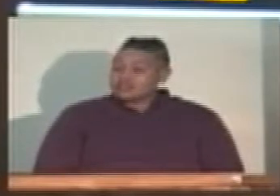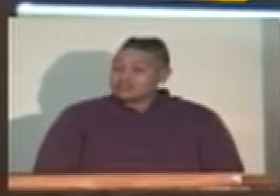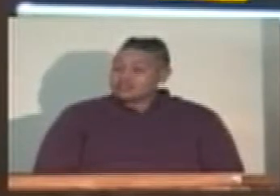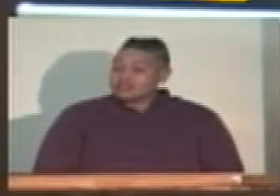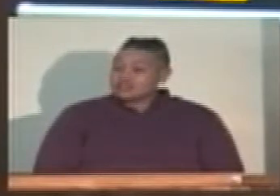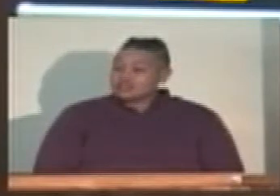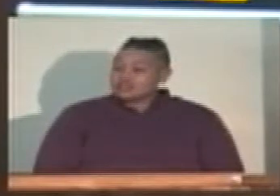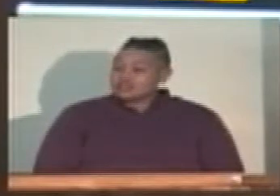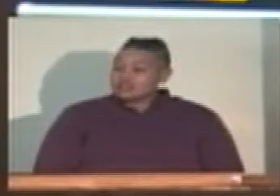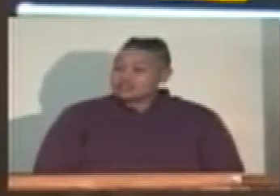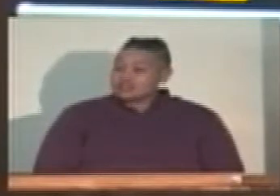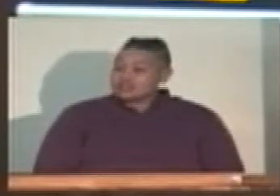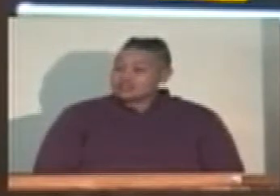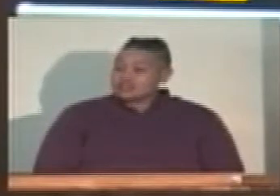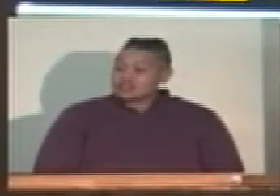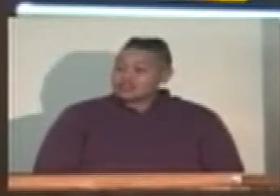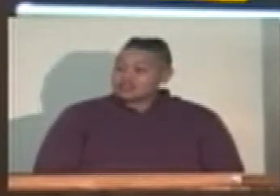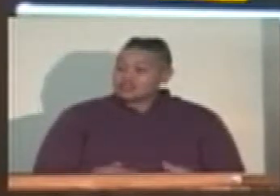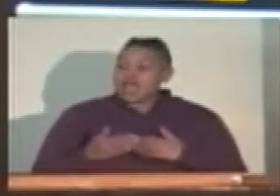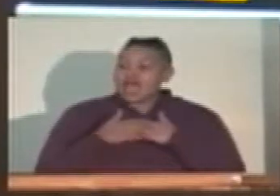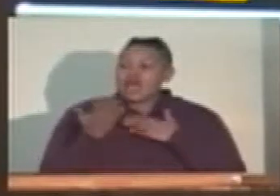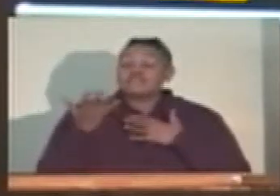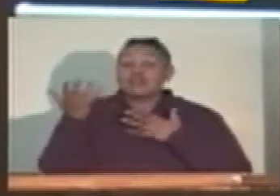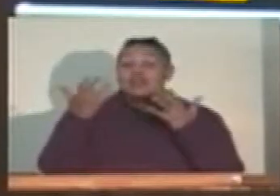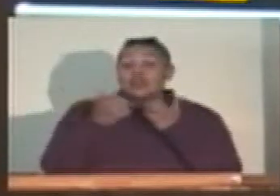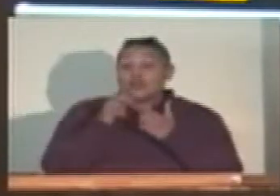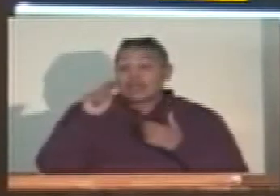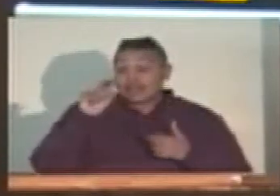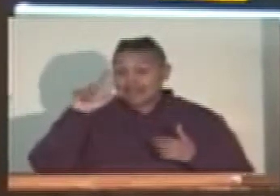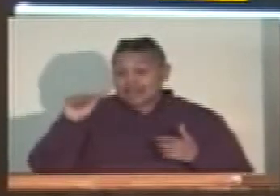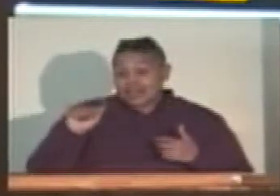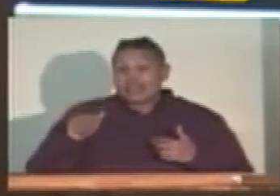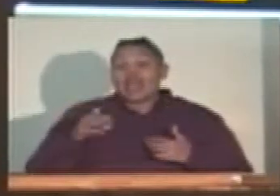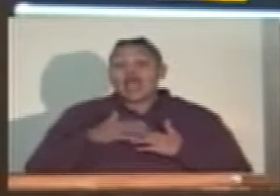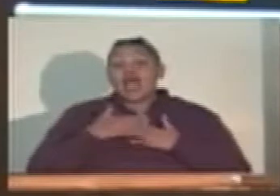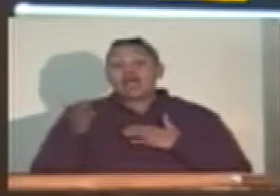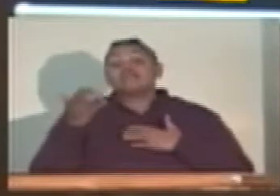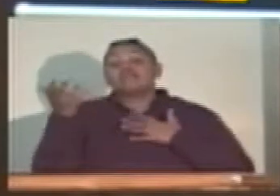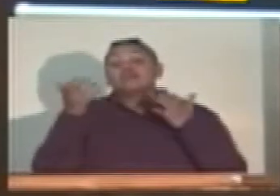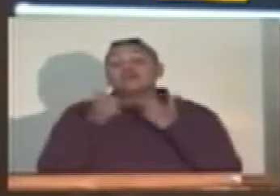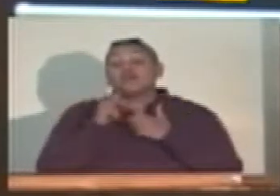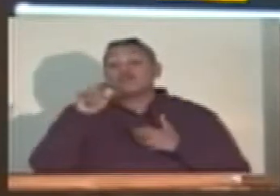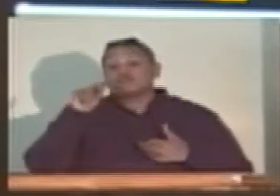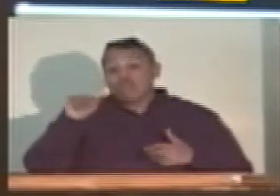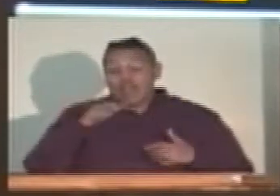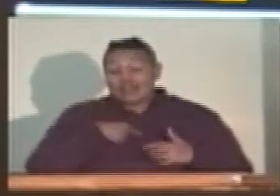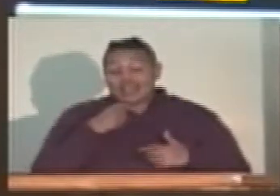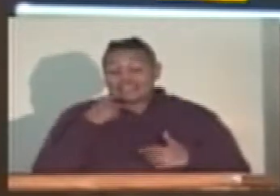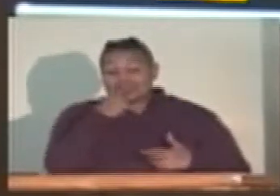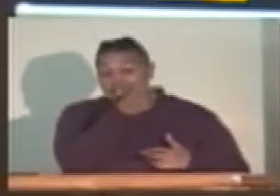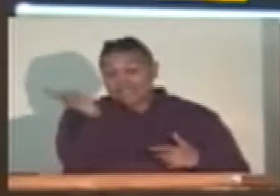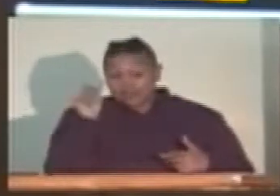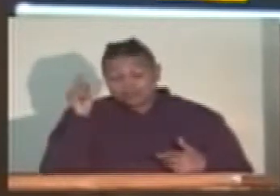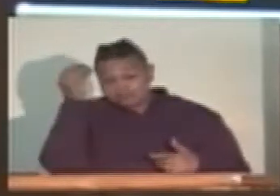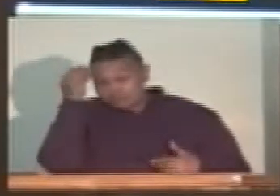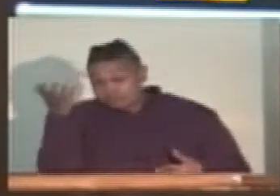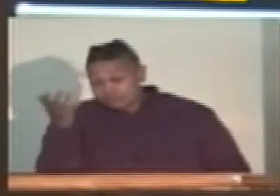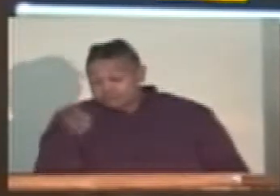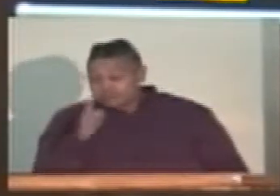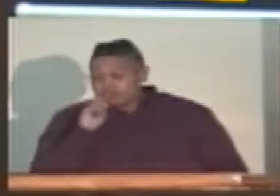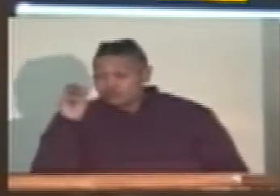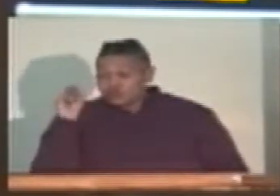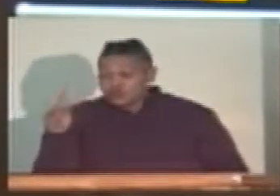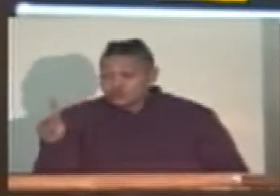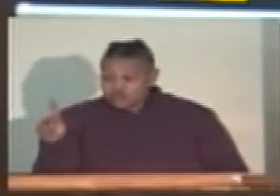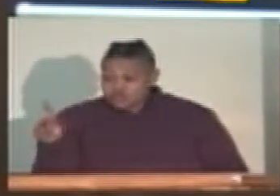after talking to the National Land Agency, talking to RADA and saying to them, is it all